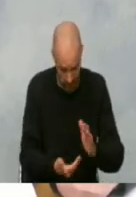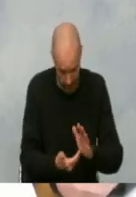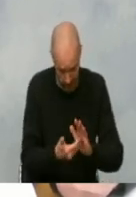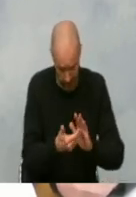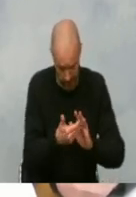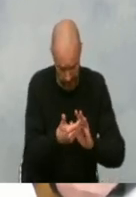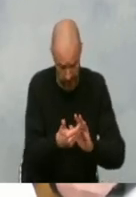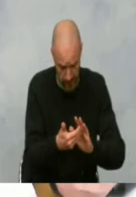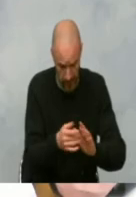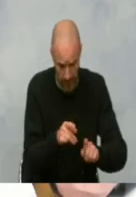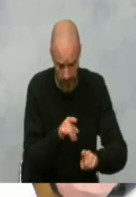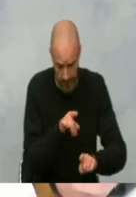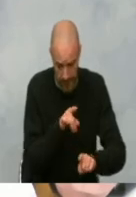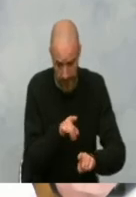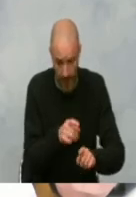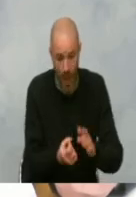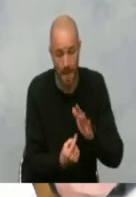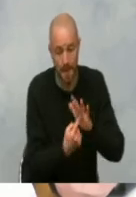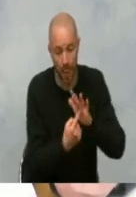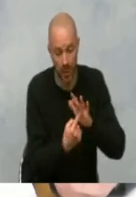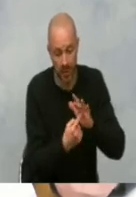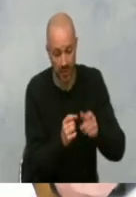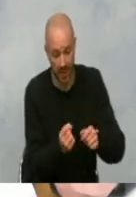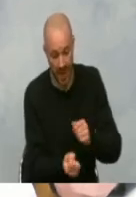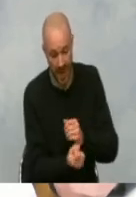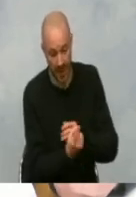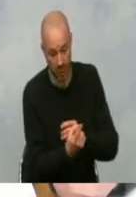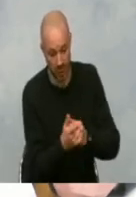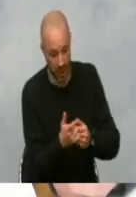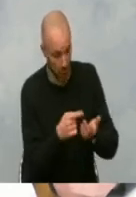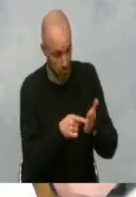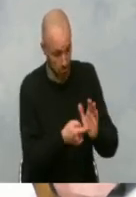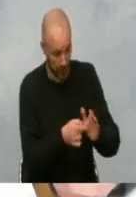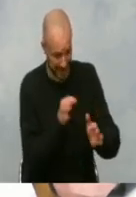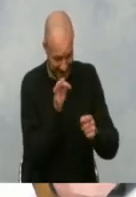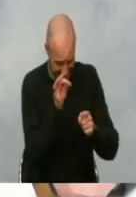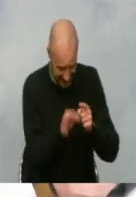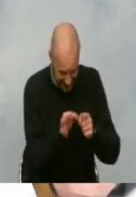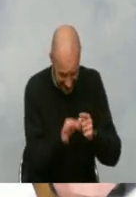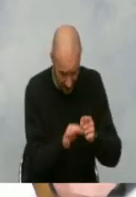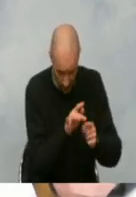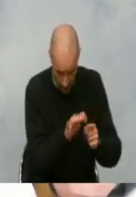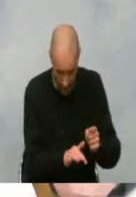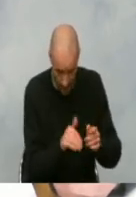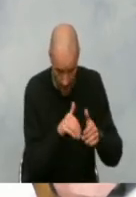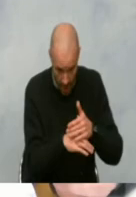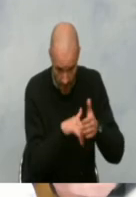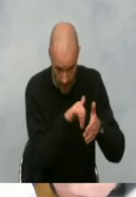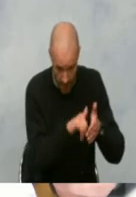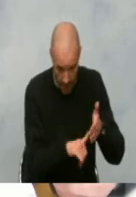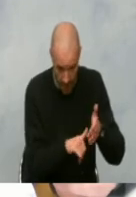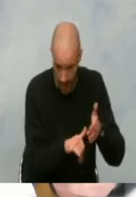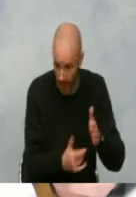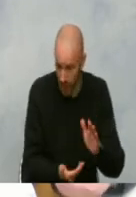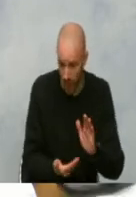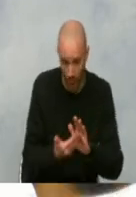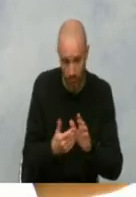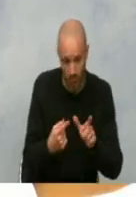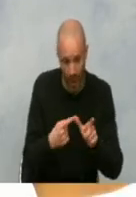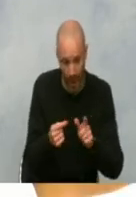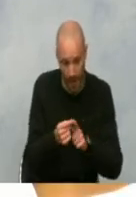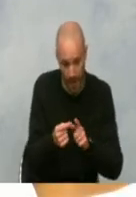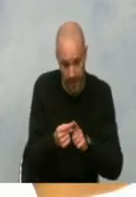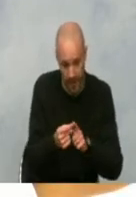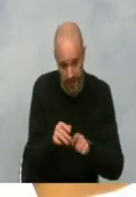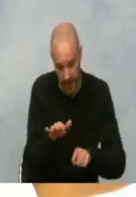of this issue. And we've shown in detail, and this is in the paper, and it's in an appendix at the rear, the